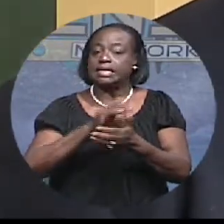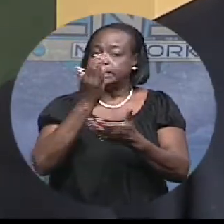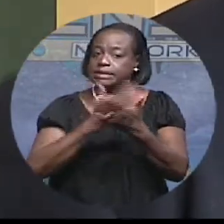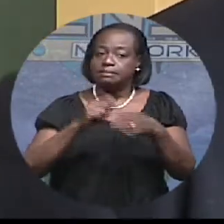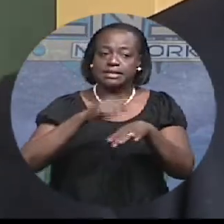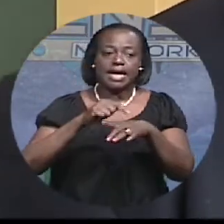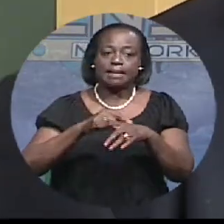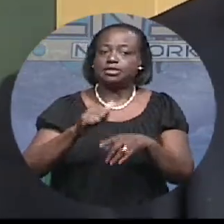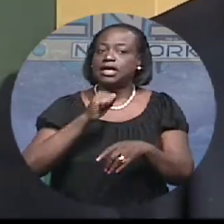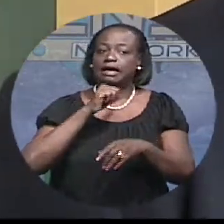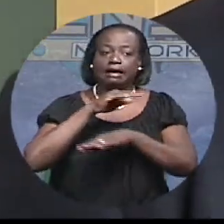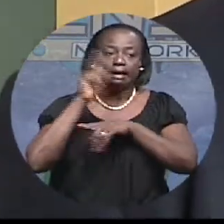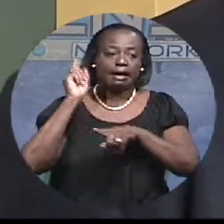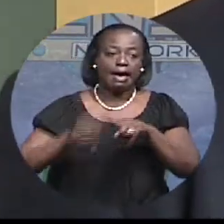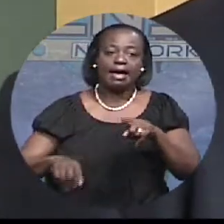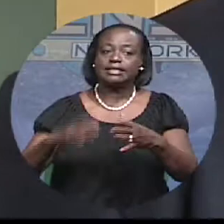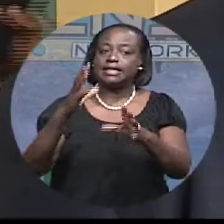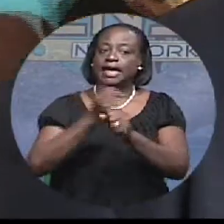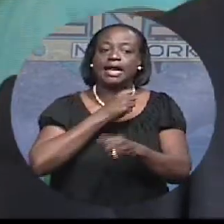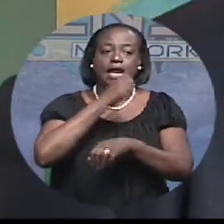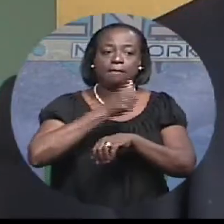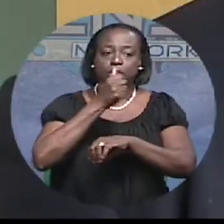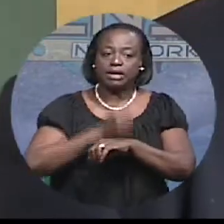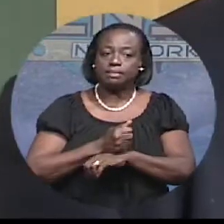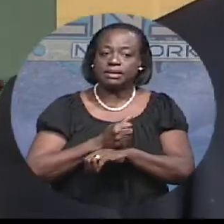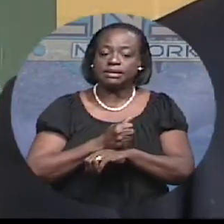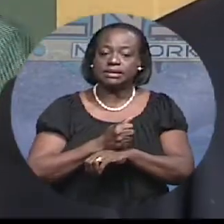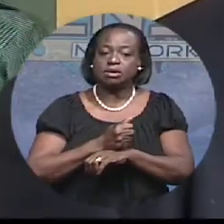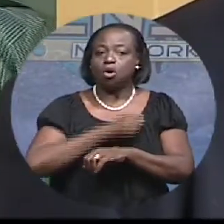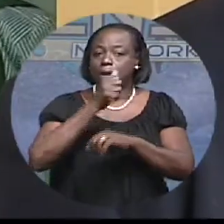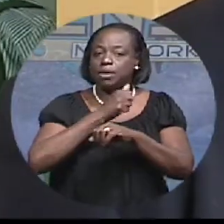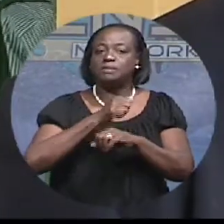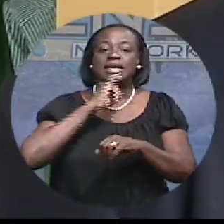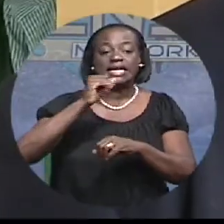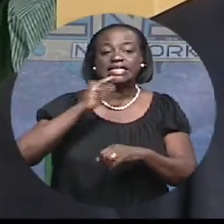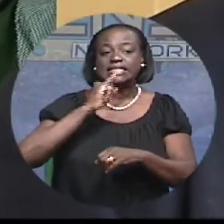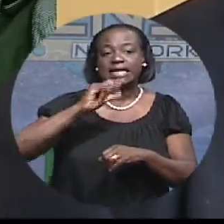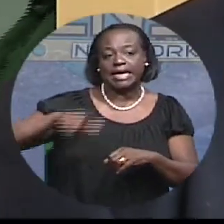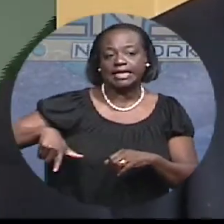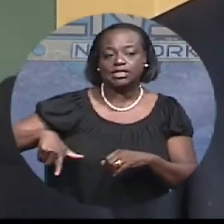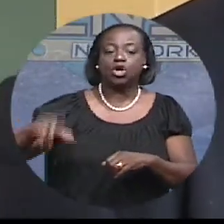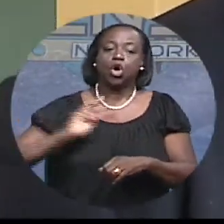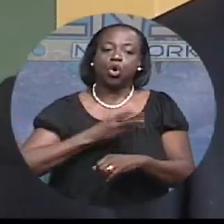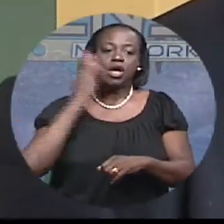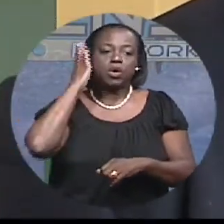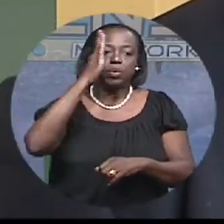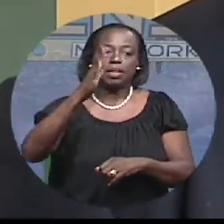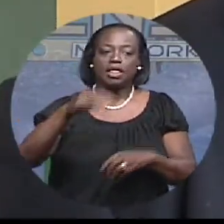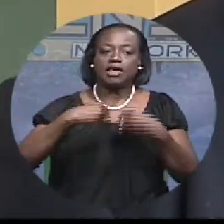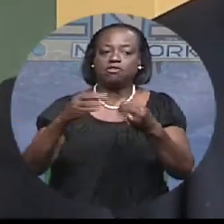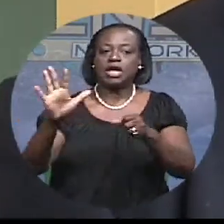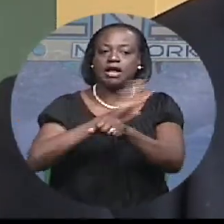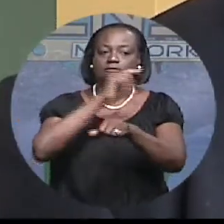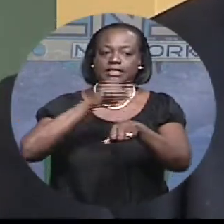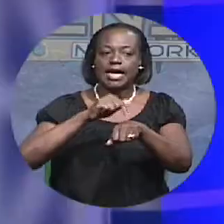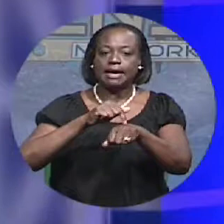being made, and the appointments were made late, so we give them sufficient time to get those medicals in.